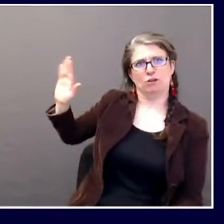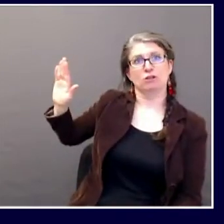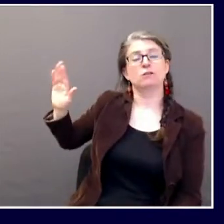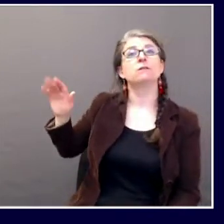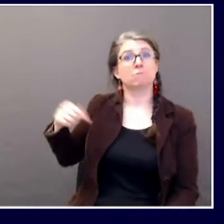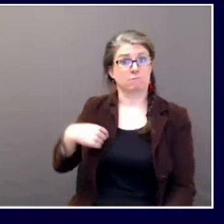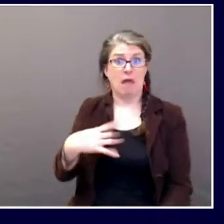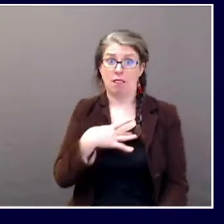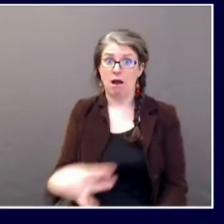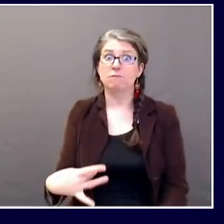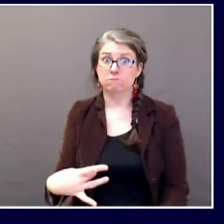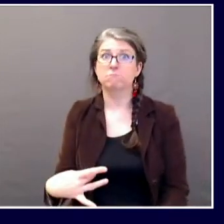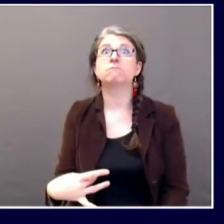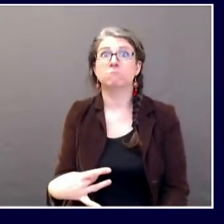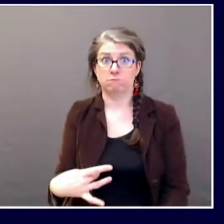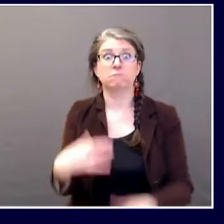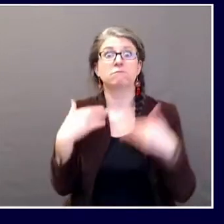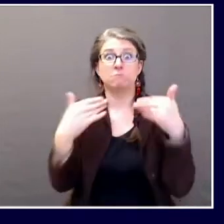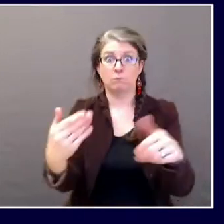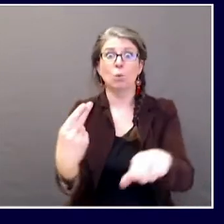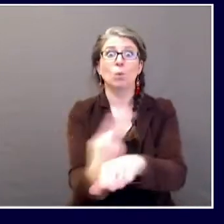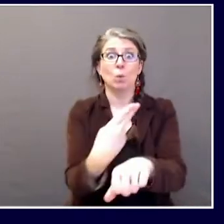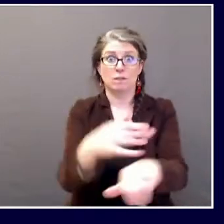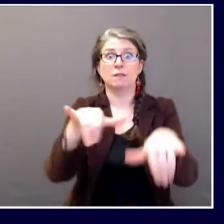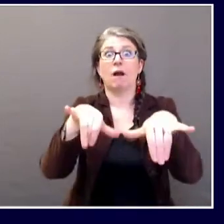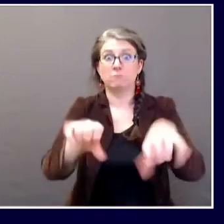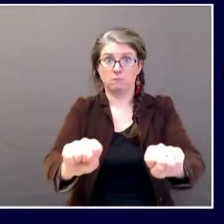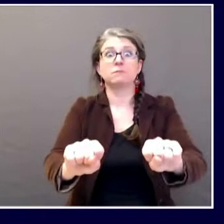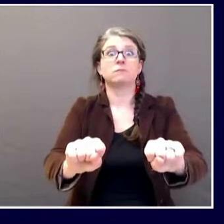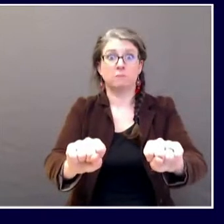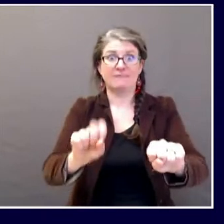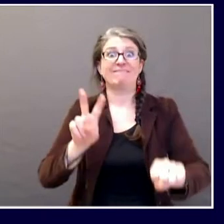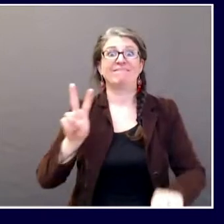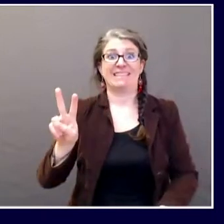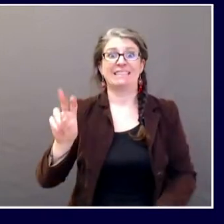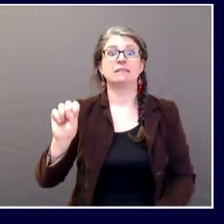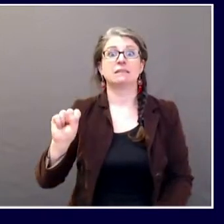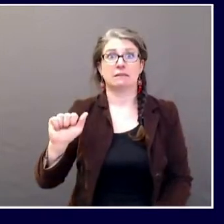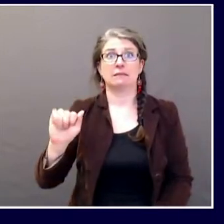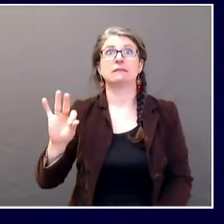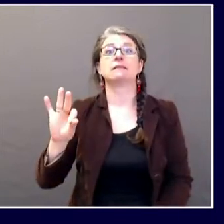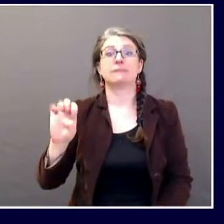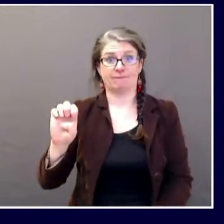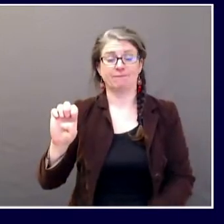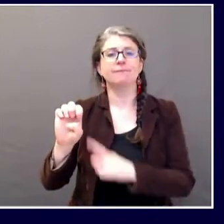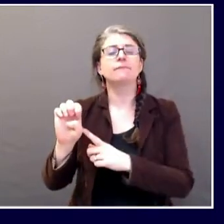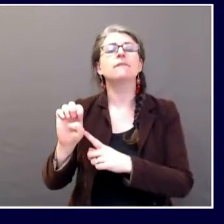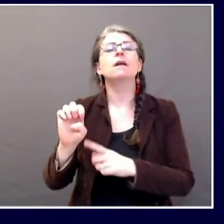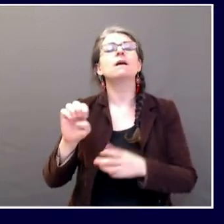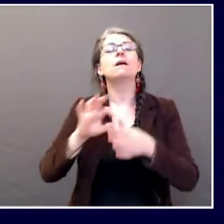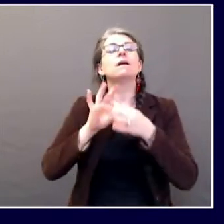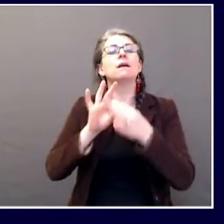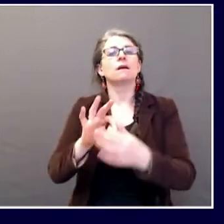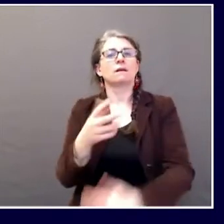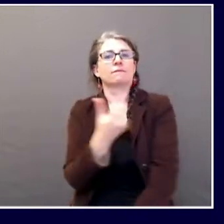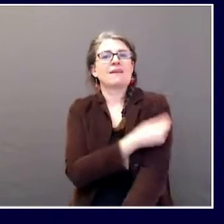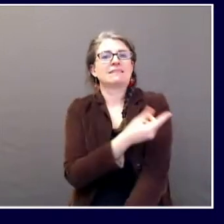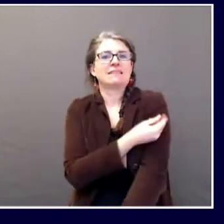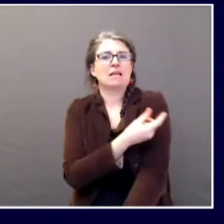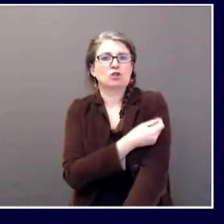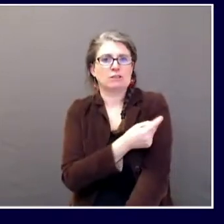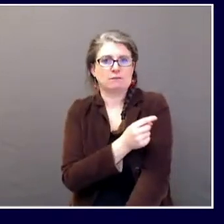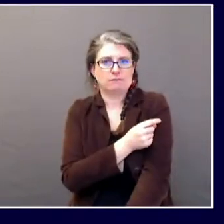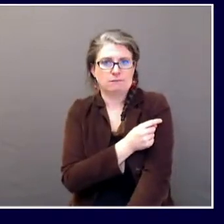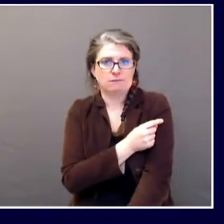you receive your first or second dose, vSafe is an electronic text messaging,